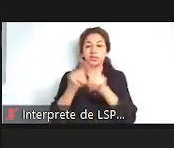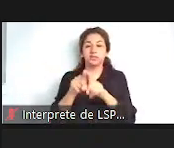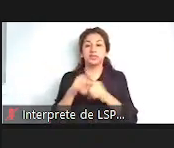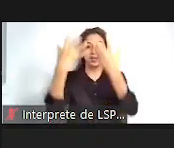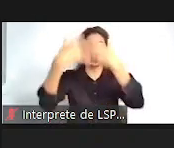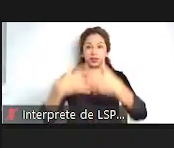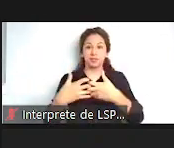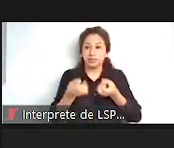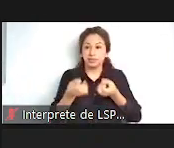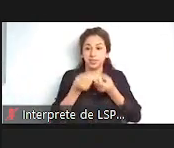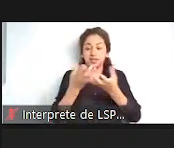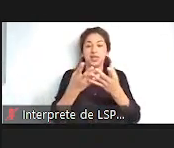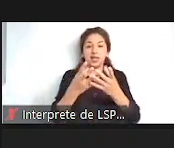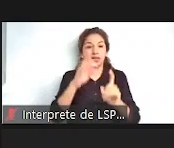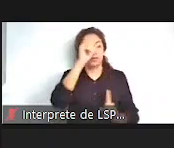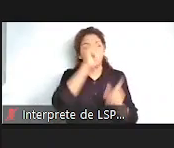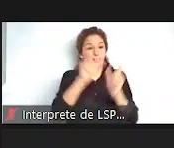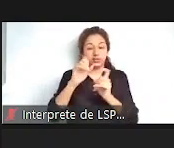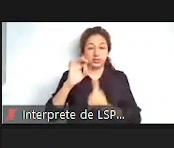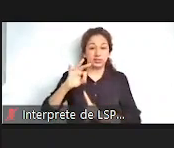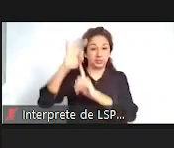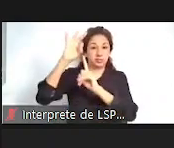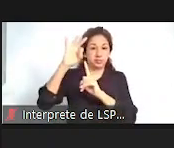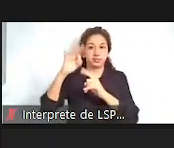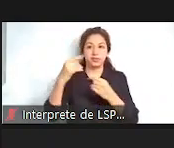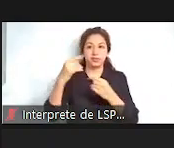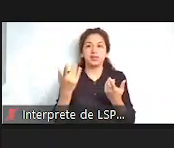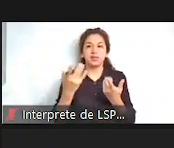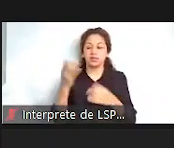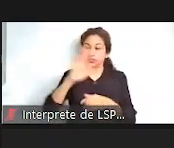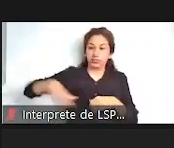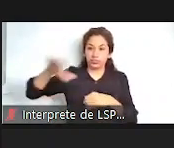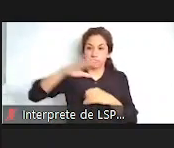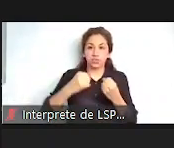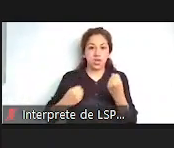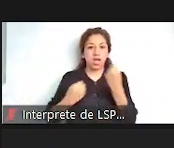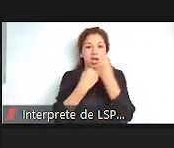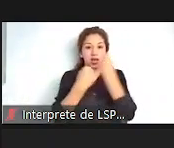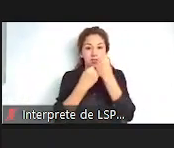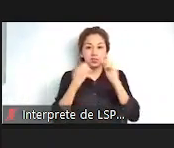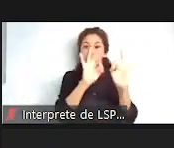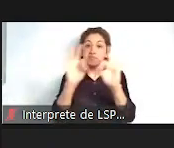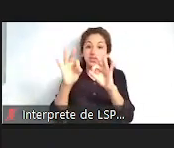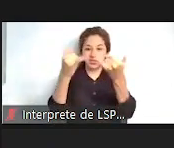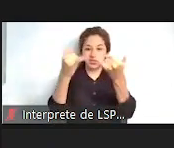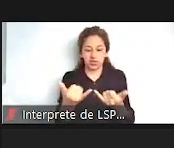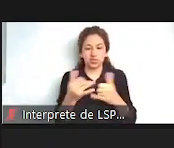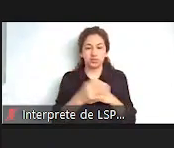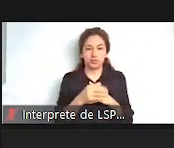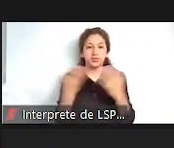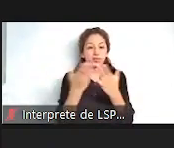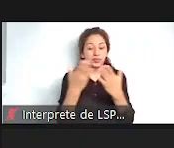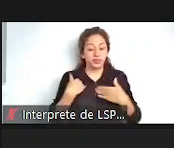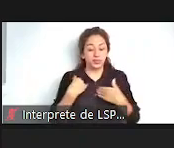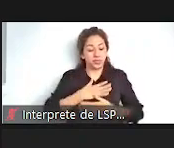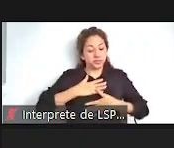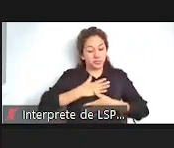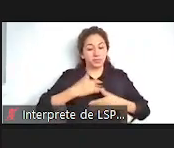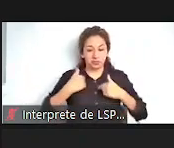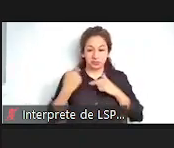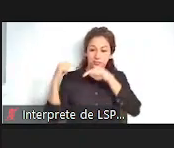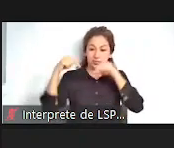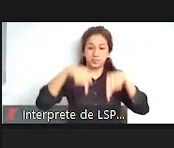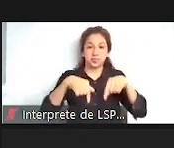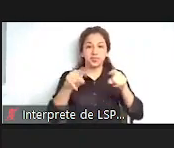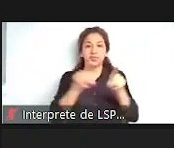the ability of our companies of our specialists of our member states to continue supporting initiatives like the one today that is why